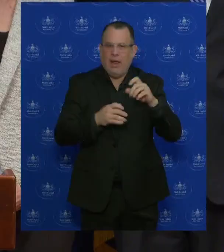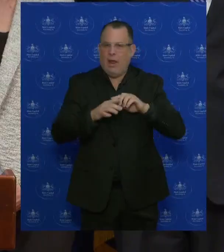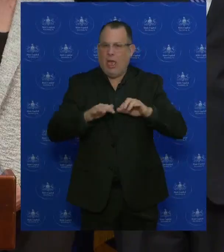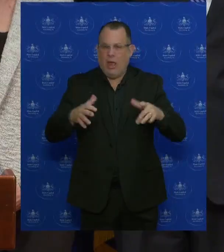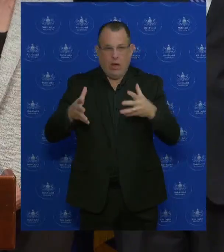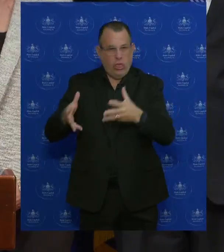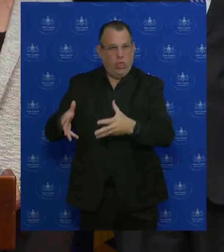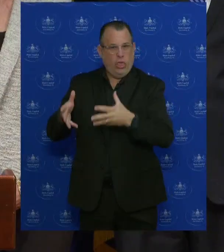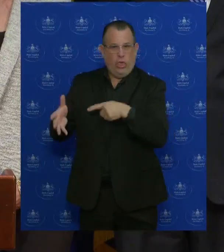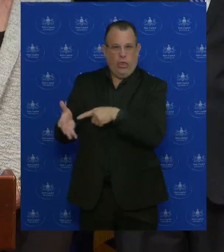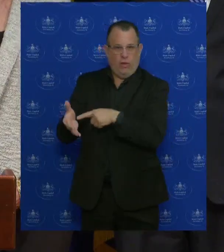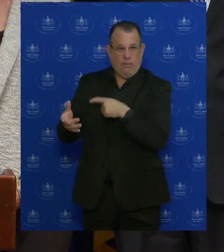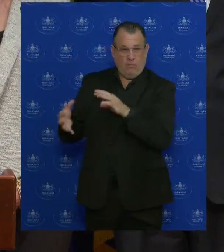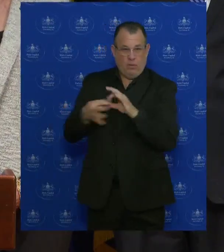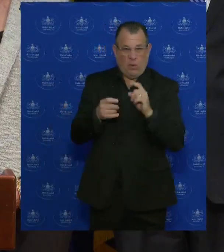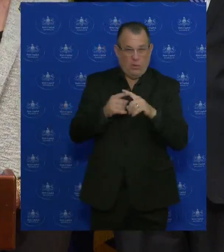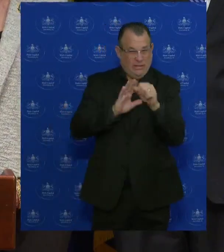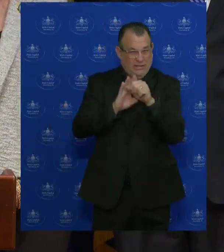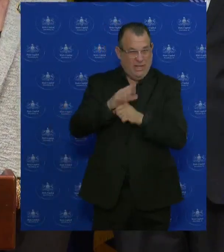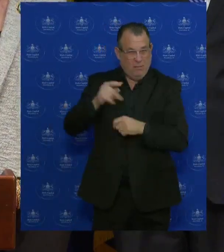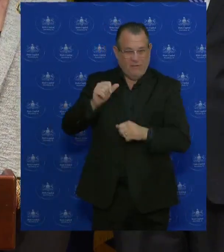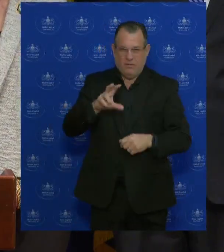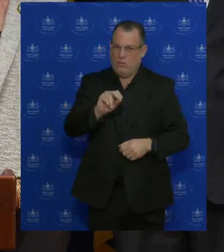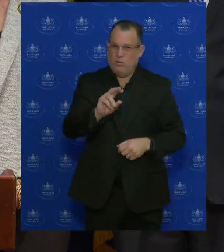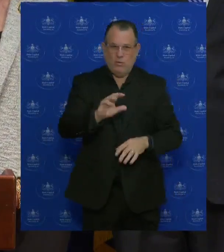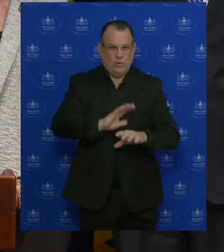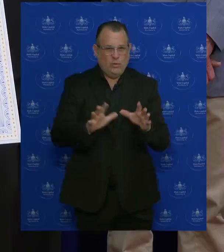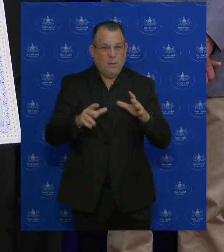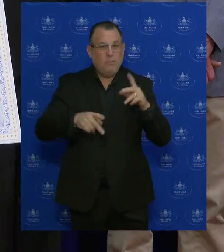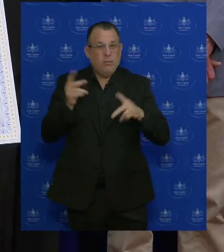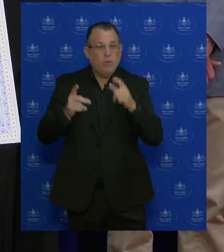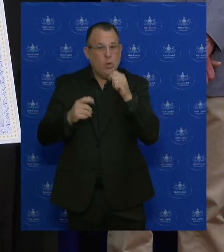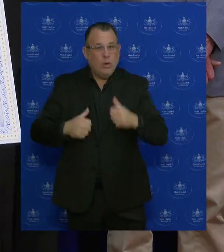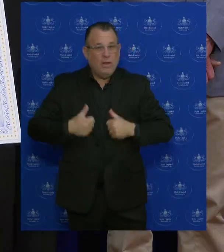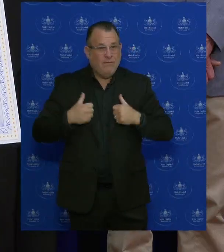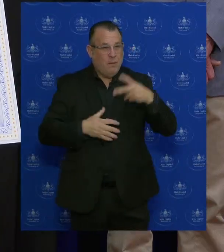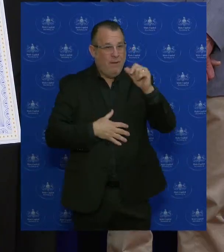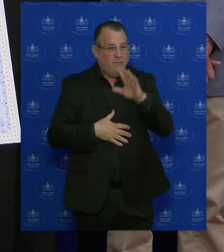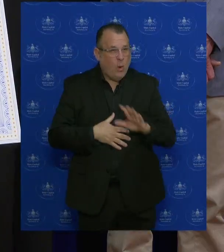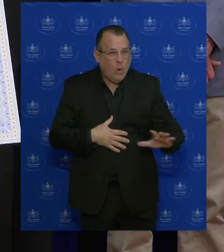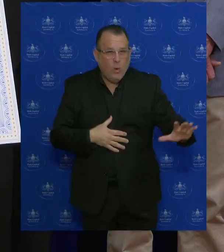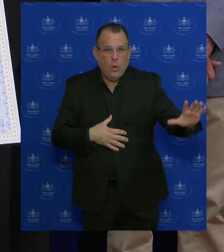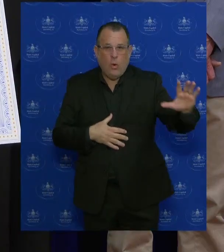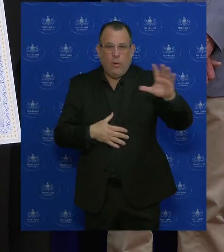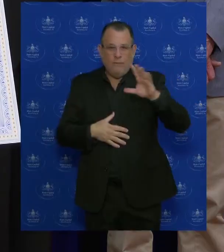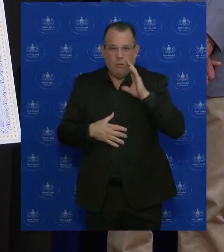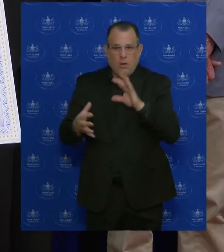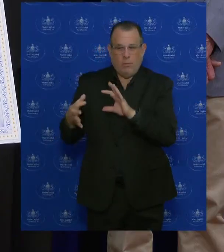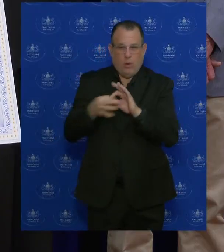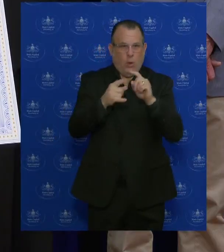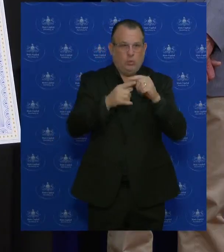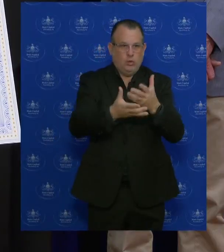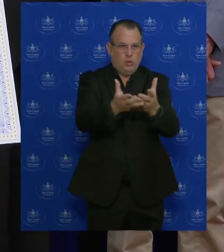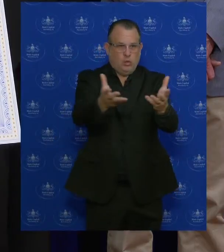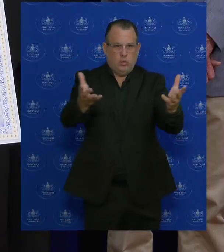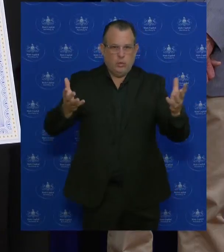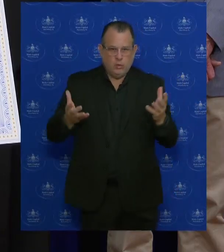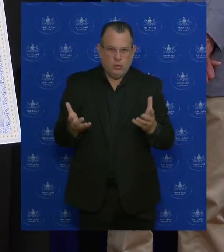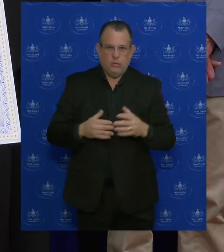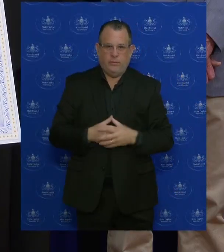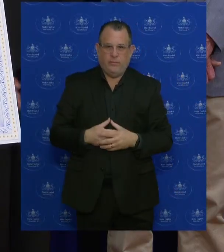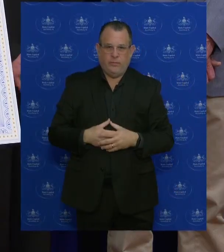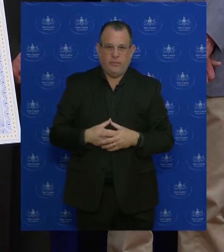that belongs to Pennsylvanians in every corner of the Commonwealth. In fact, it belongs to more than 1 in 10